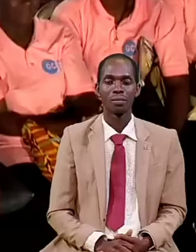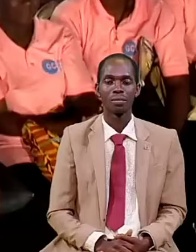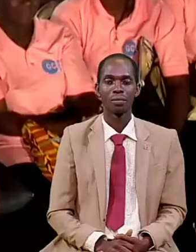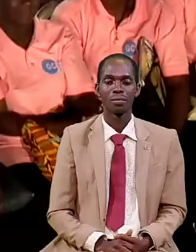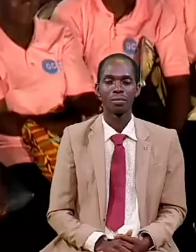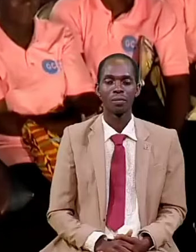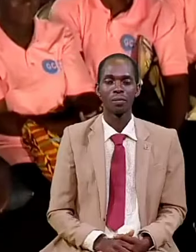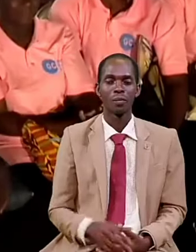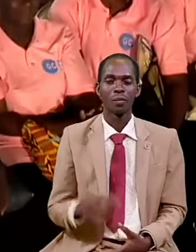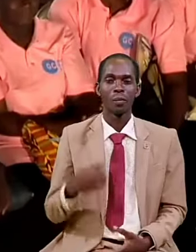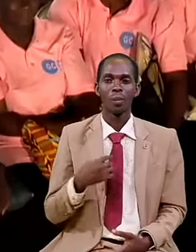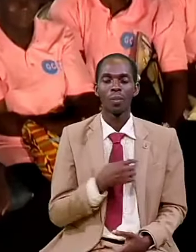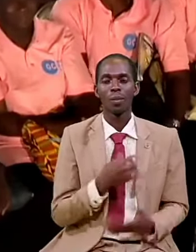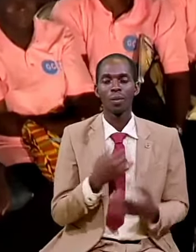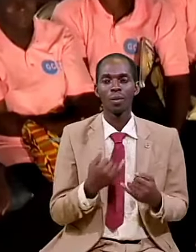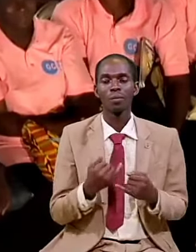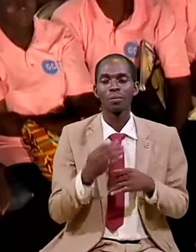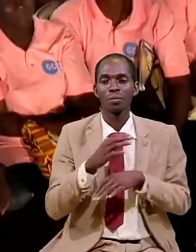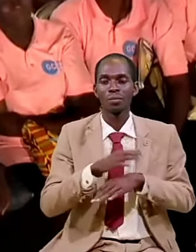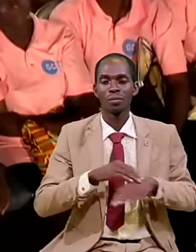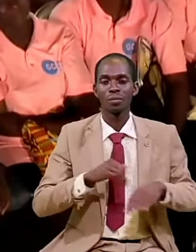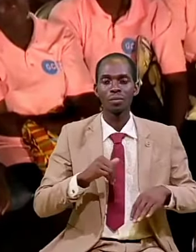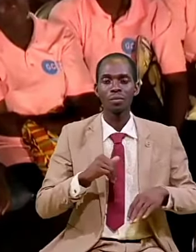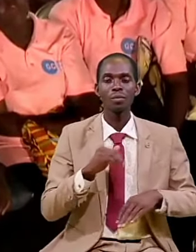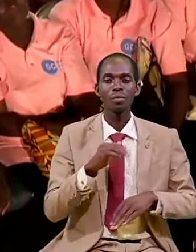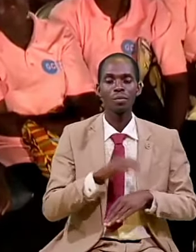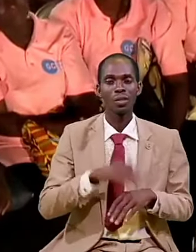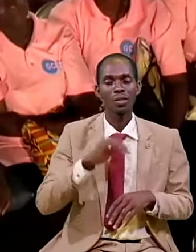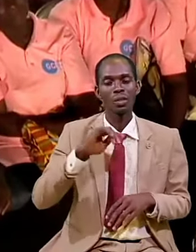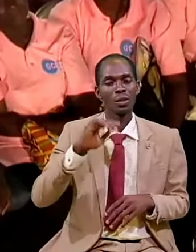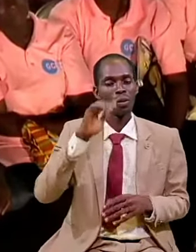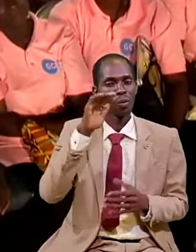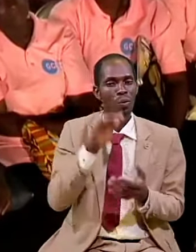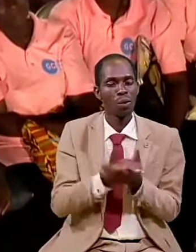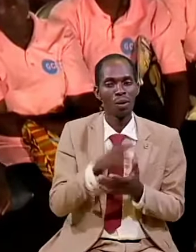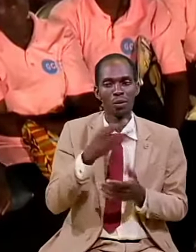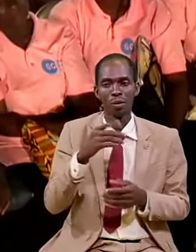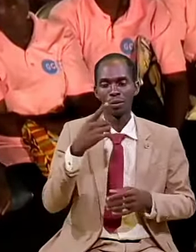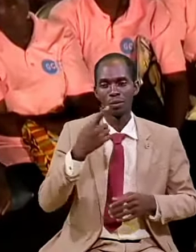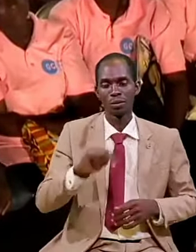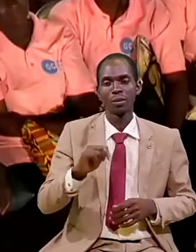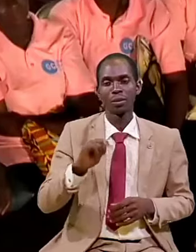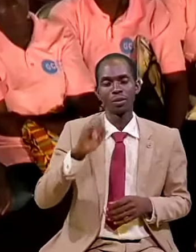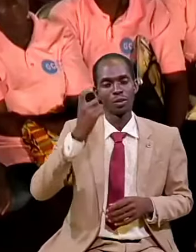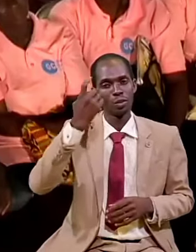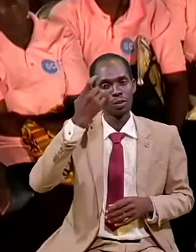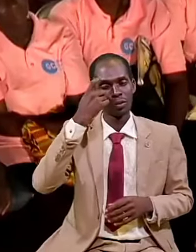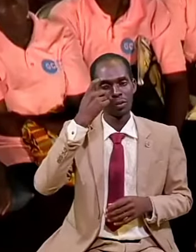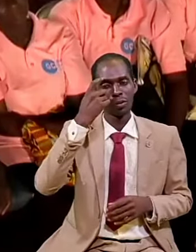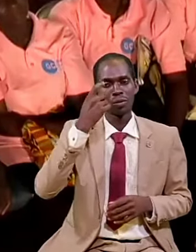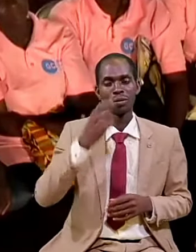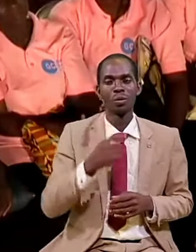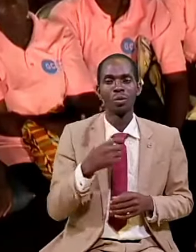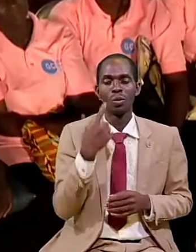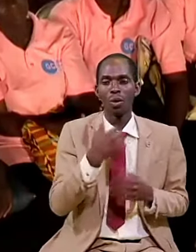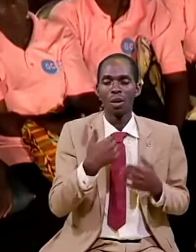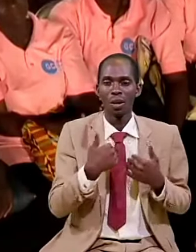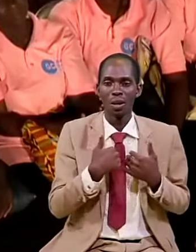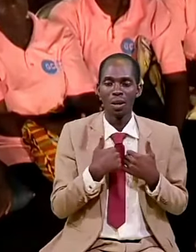We now call on Her Excellency, the wife of our dear governor, who has a